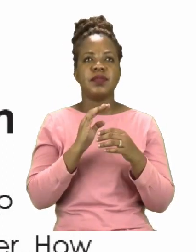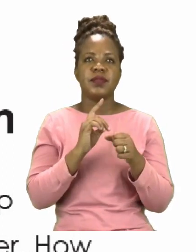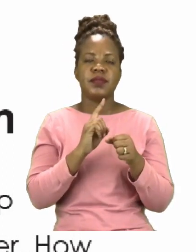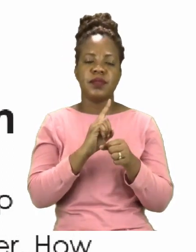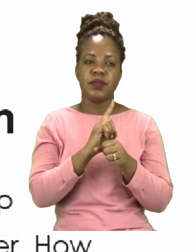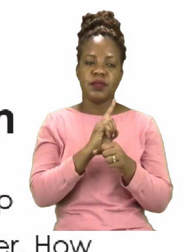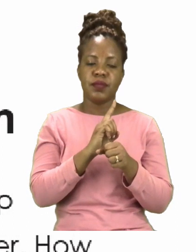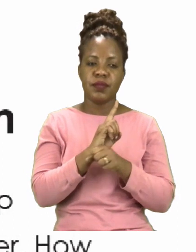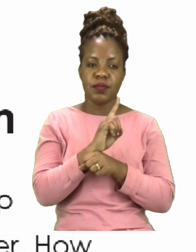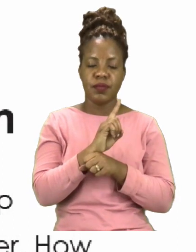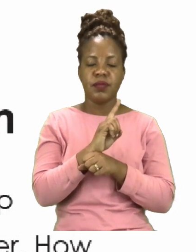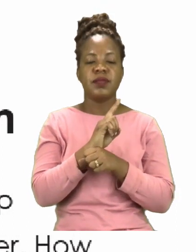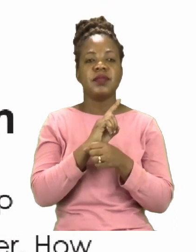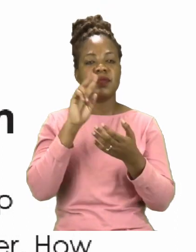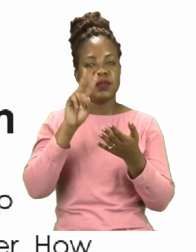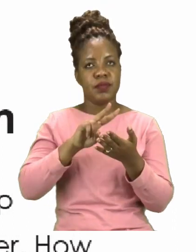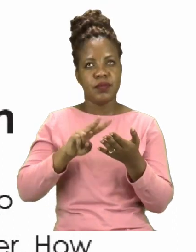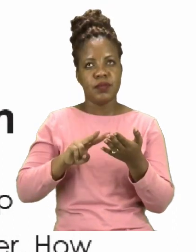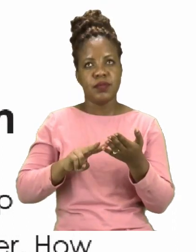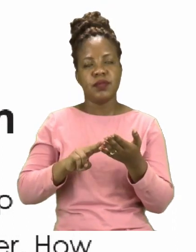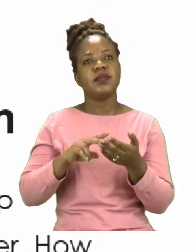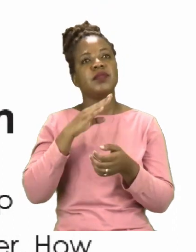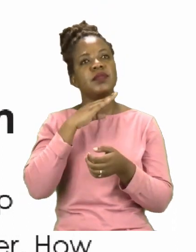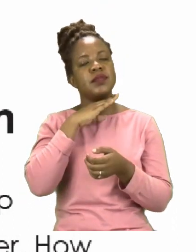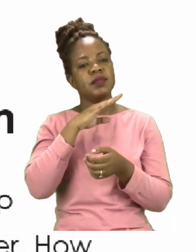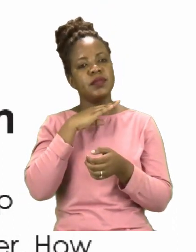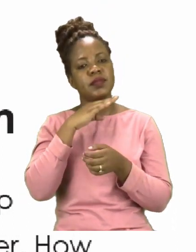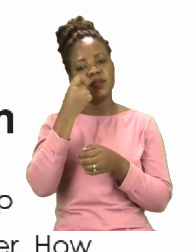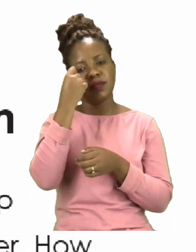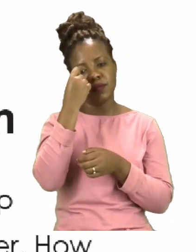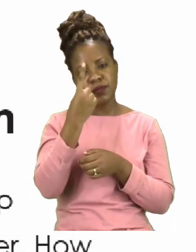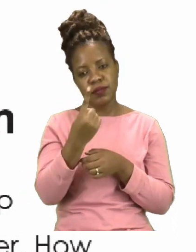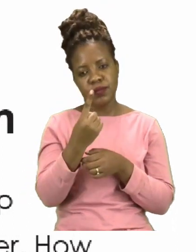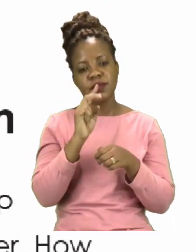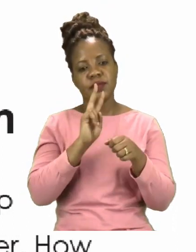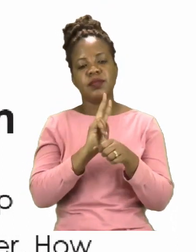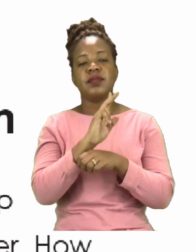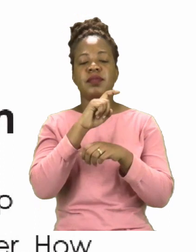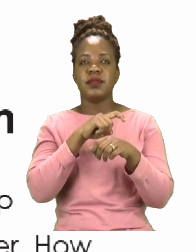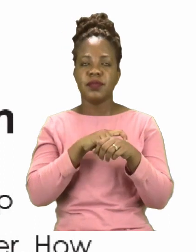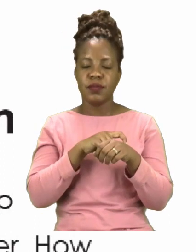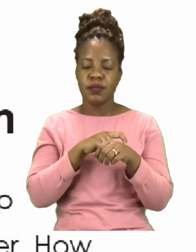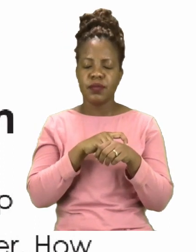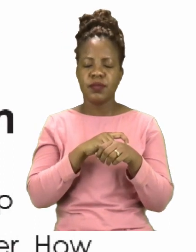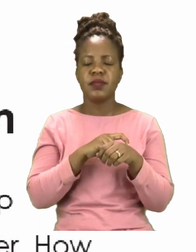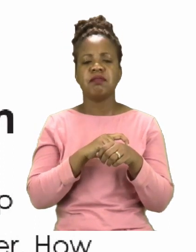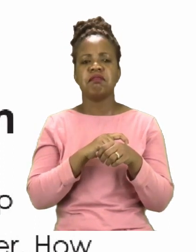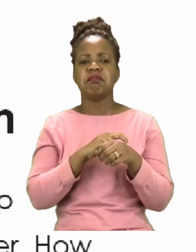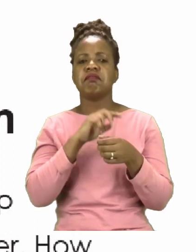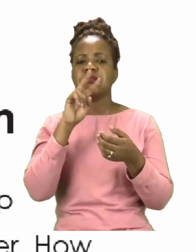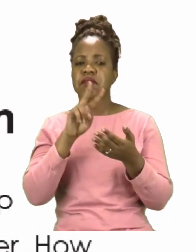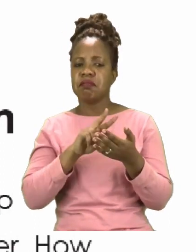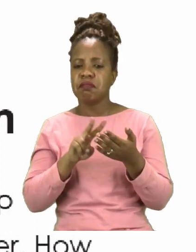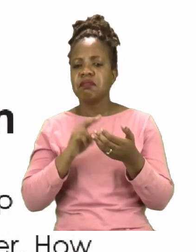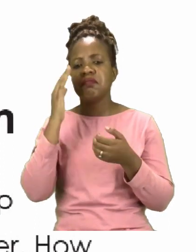it to understand the story. The second time we read it is to try and find our numbers. In this case, our